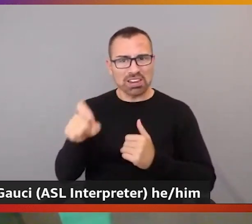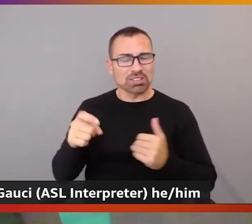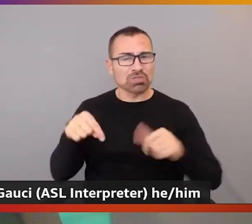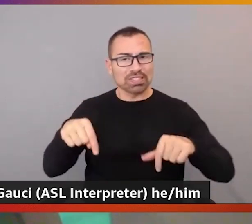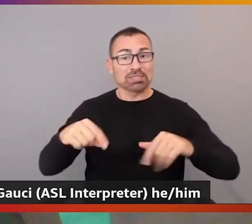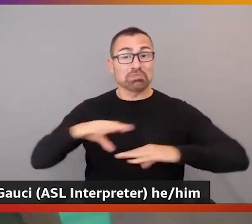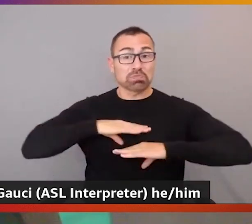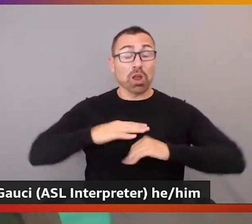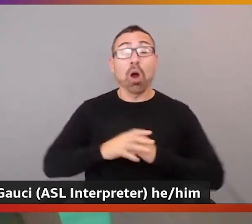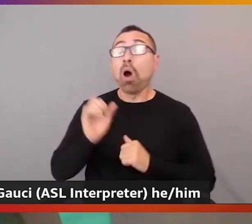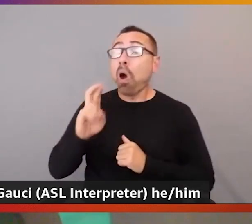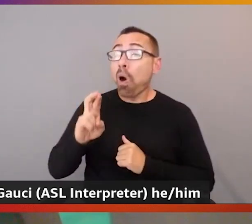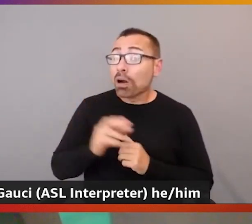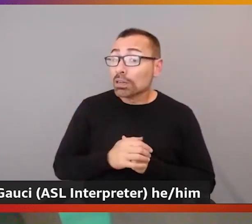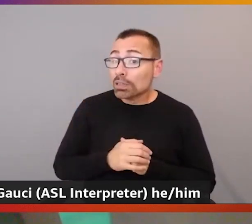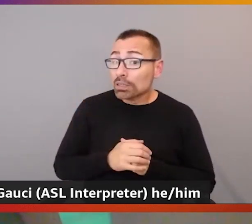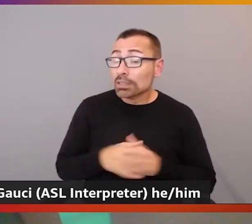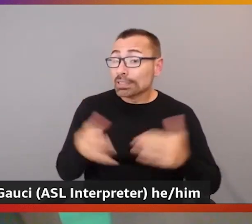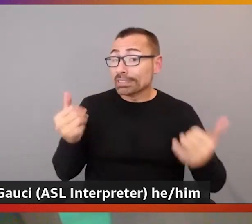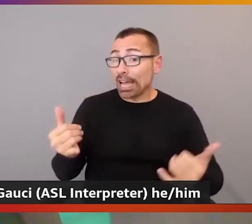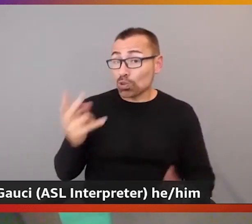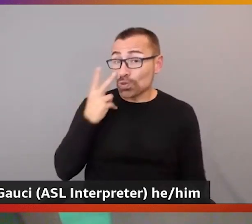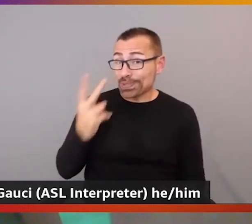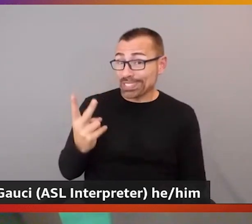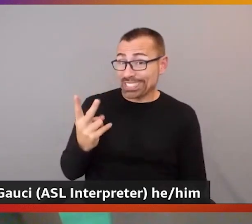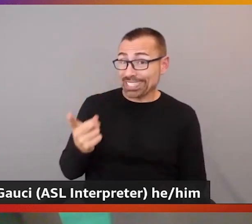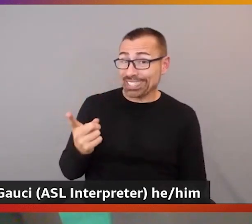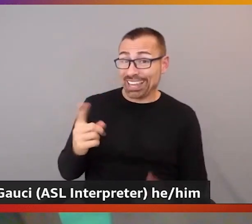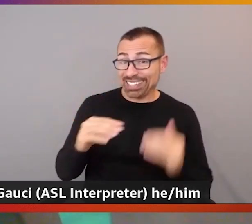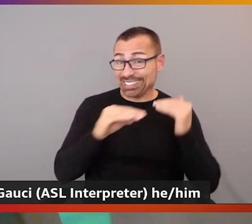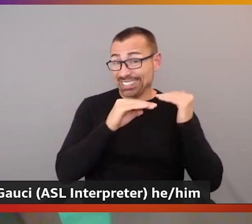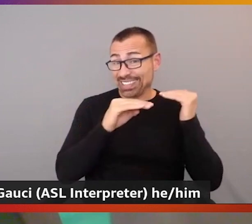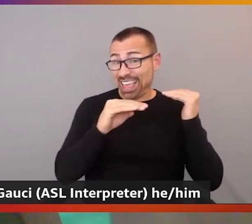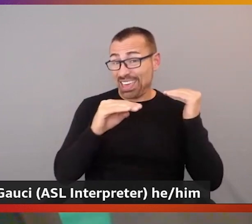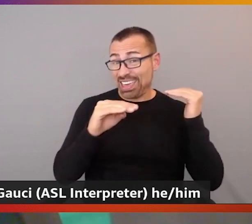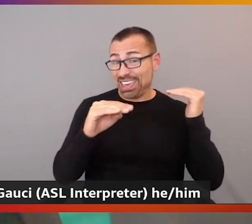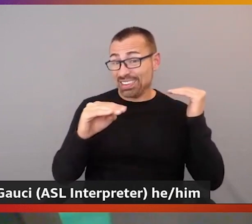Or let's say that it's steady. You understand